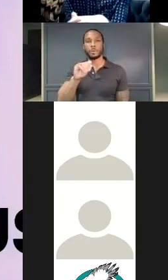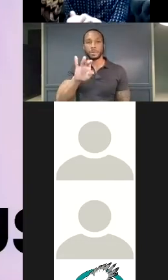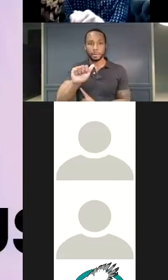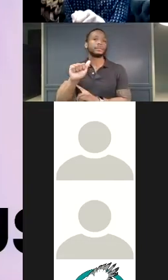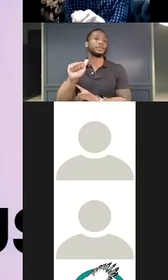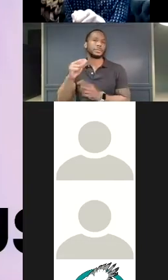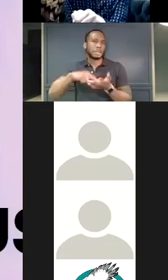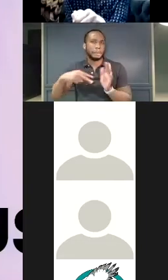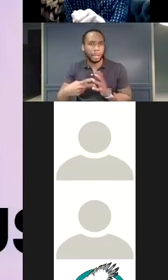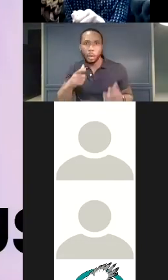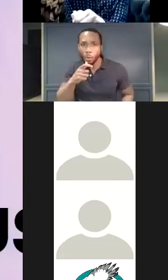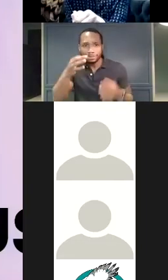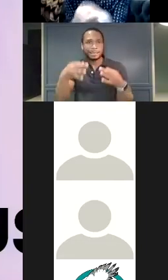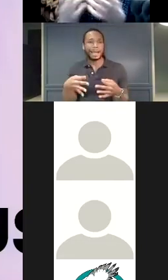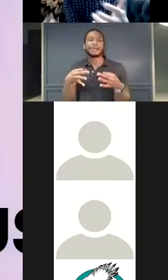And